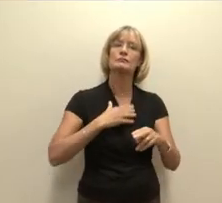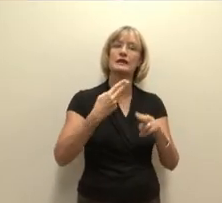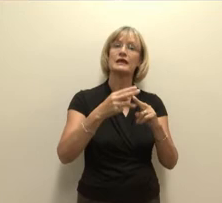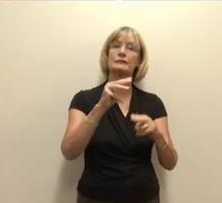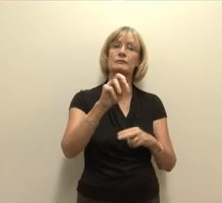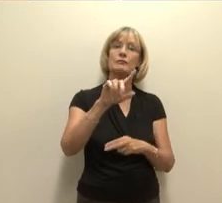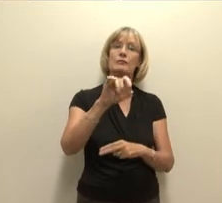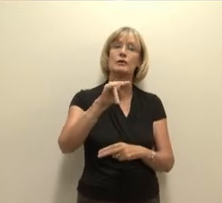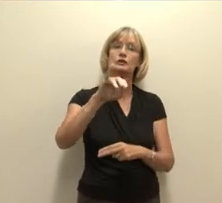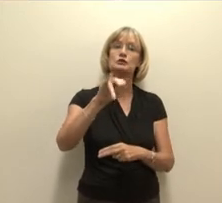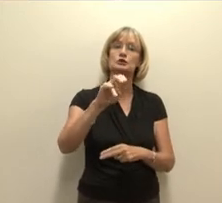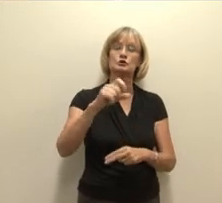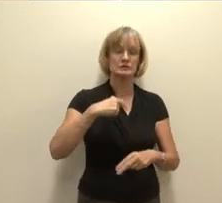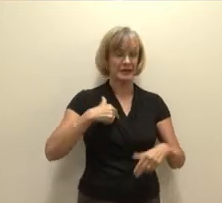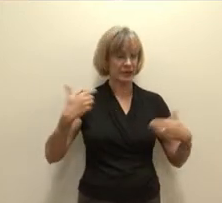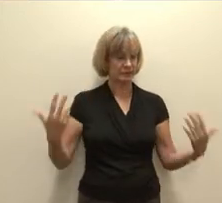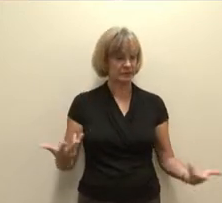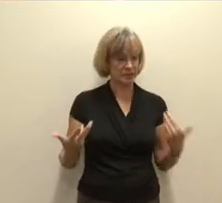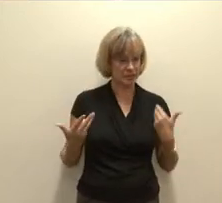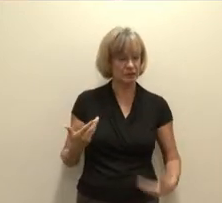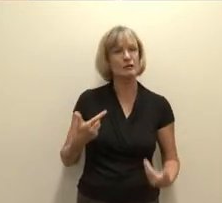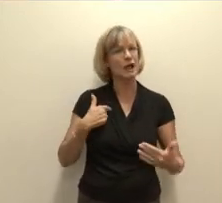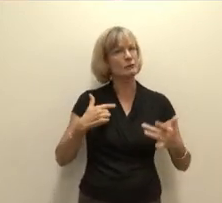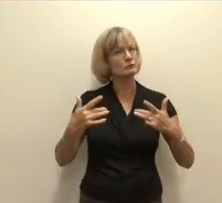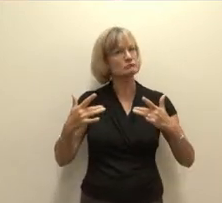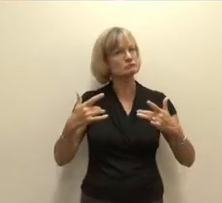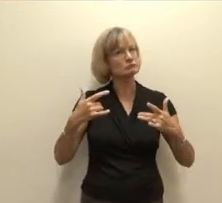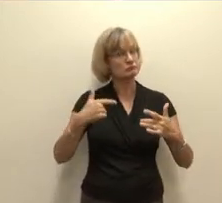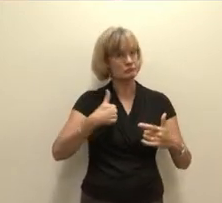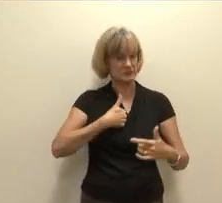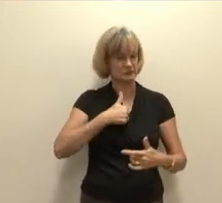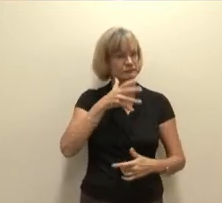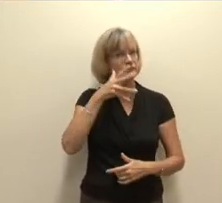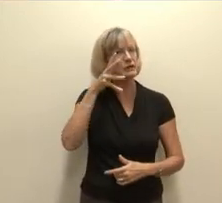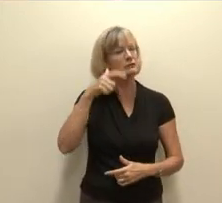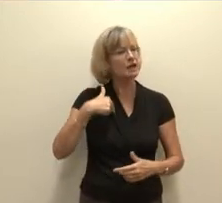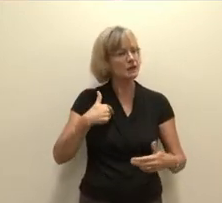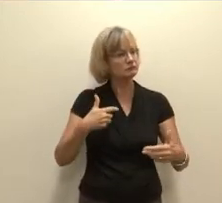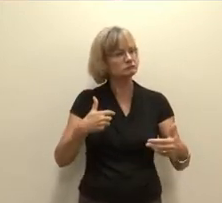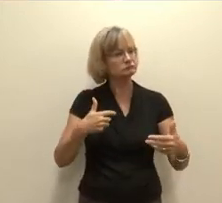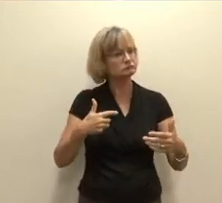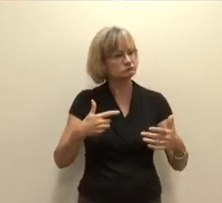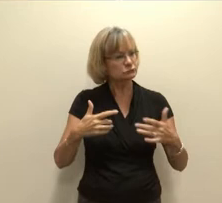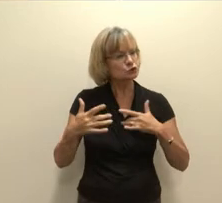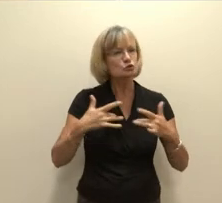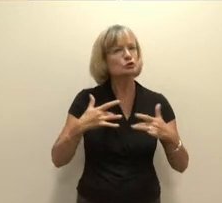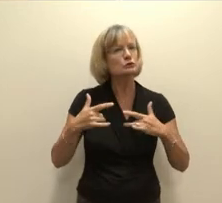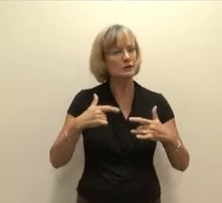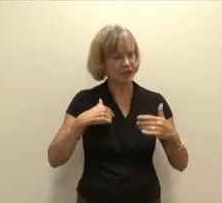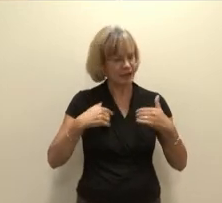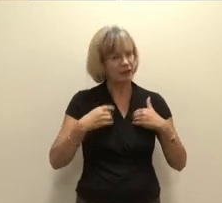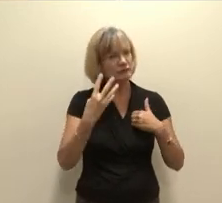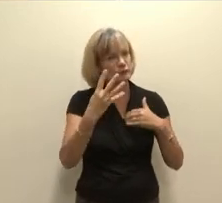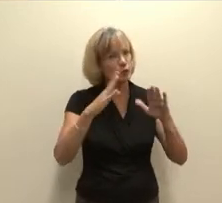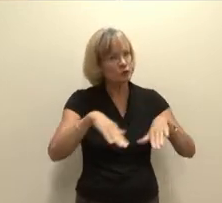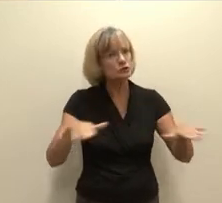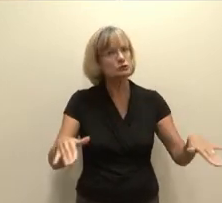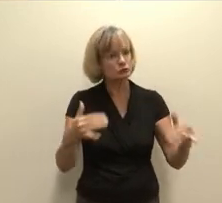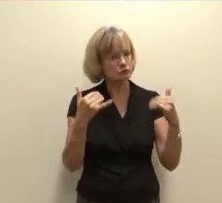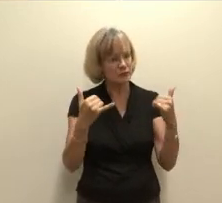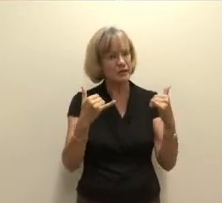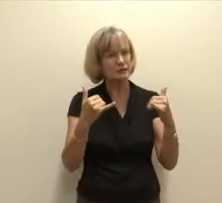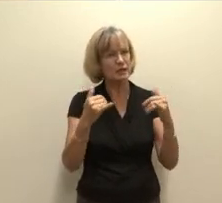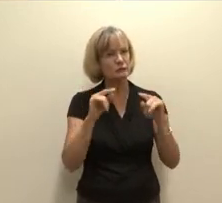Marlon Jones and I stand as a concerned parent. I have four children who are currently